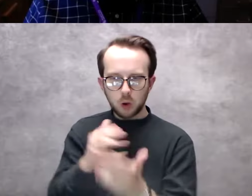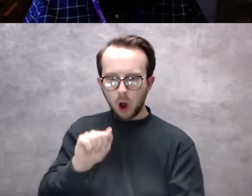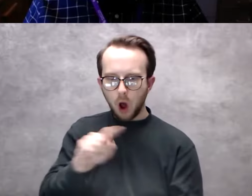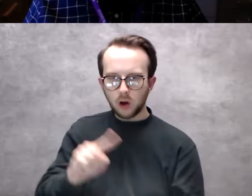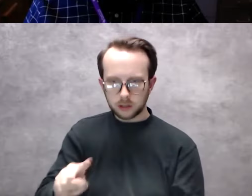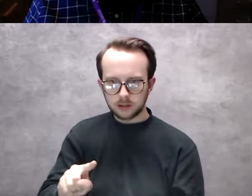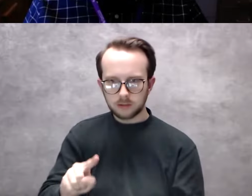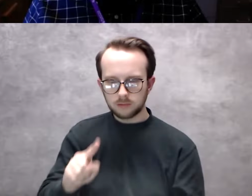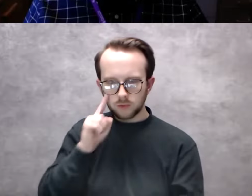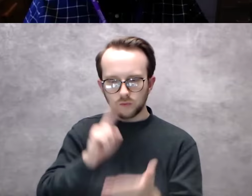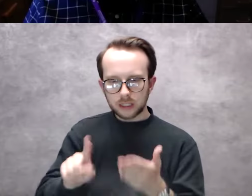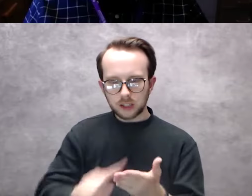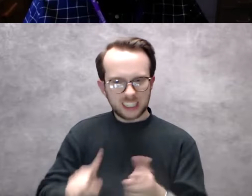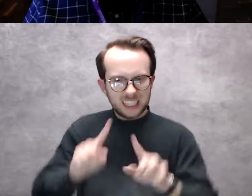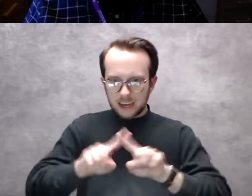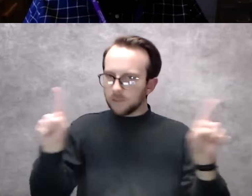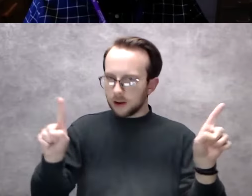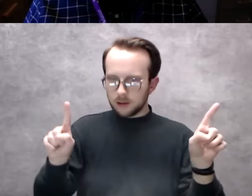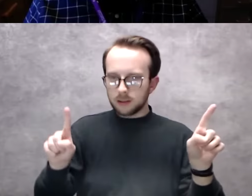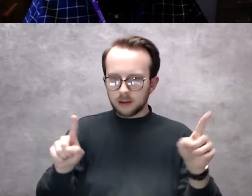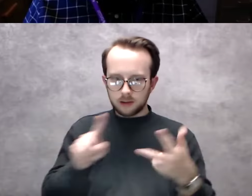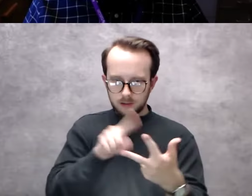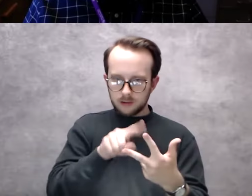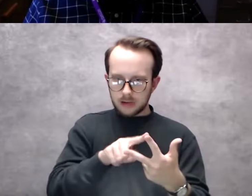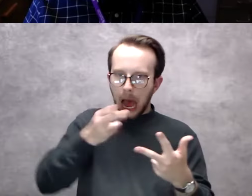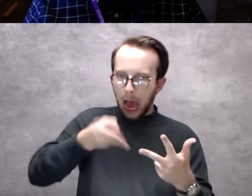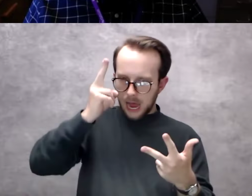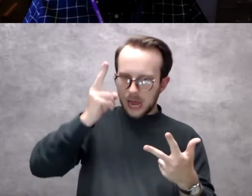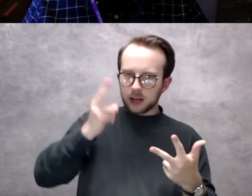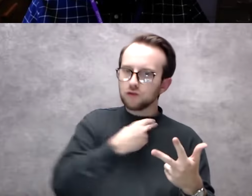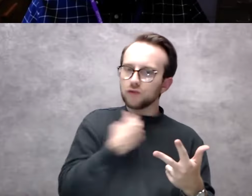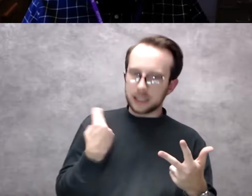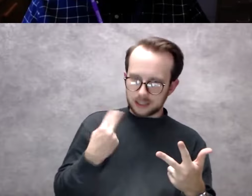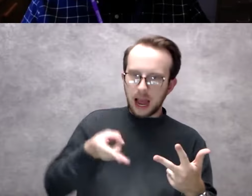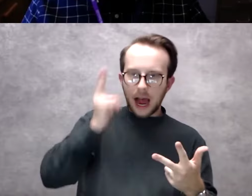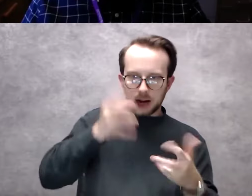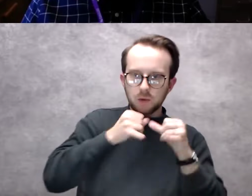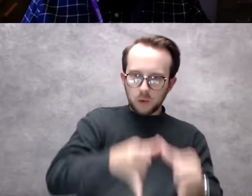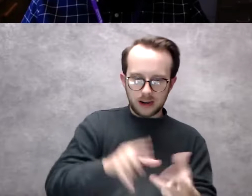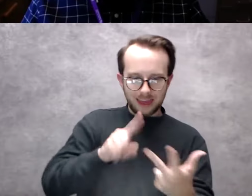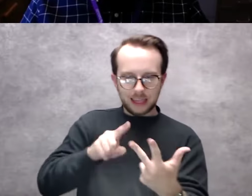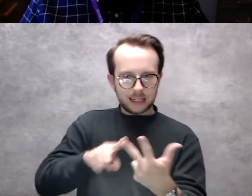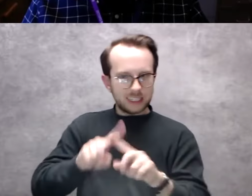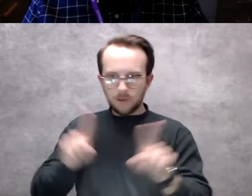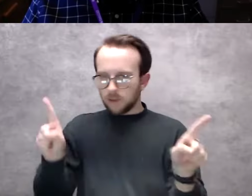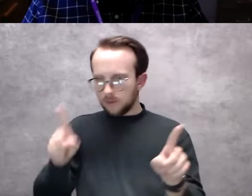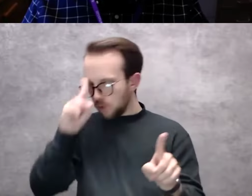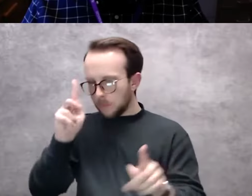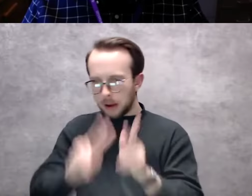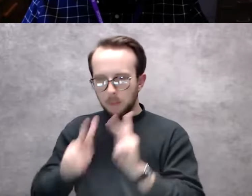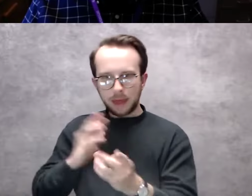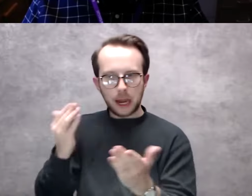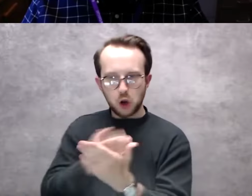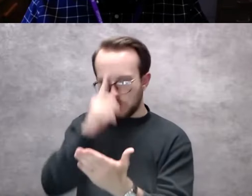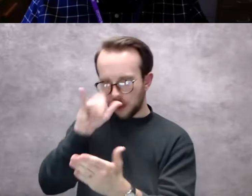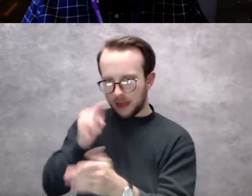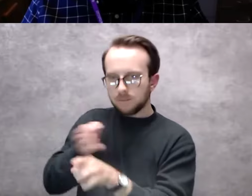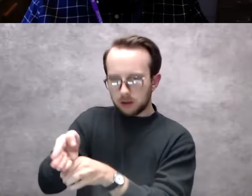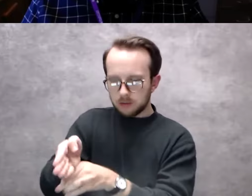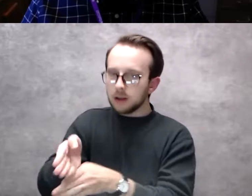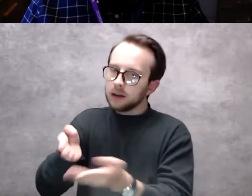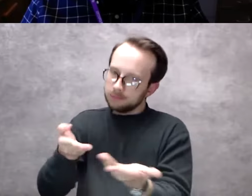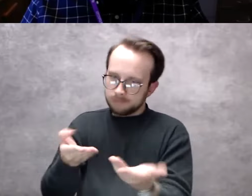very different from an R21, which is high risk, high reward. This is specifically a pilot grant for new people who are new to that field. So it is possible.